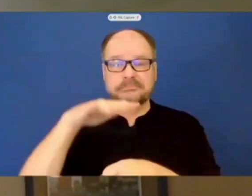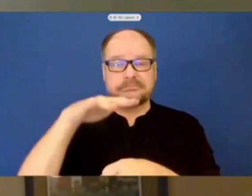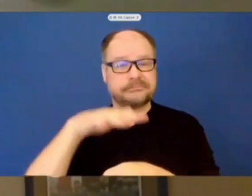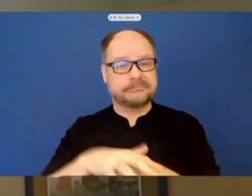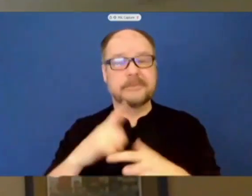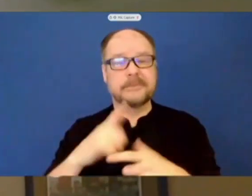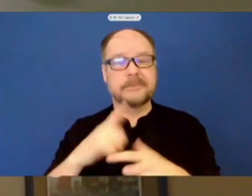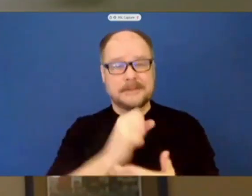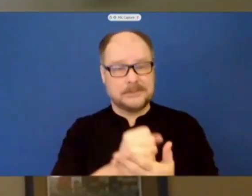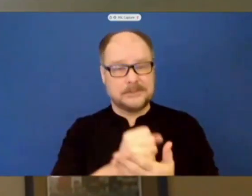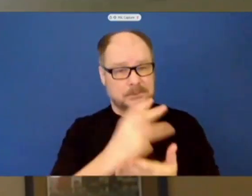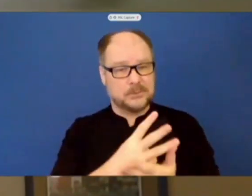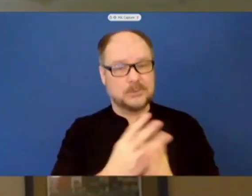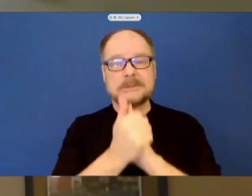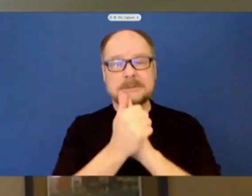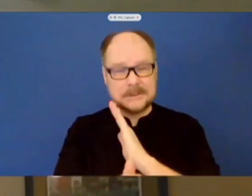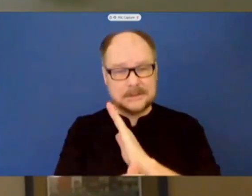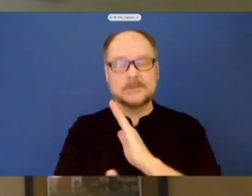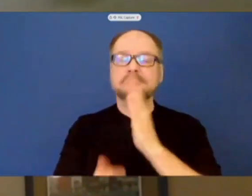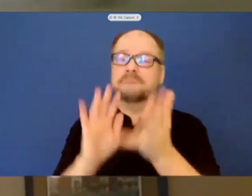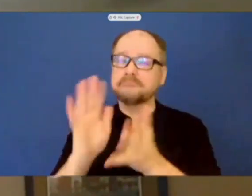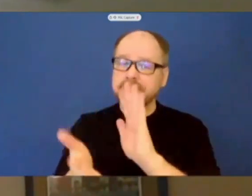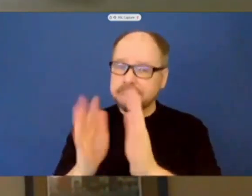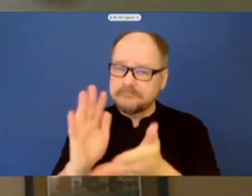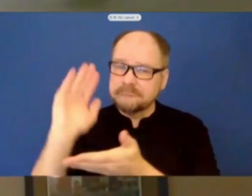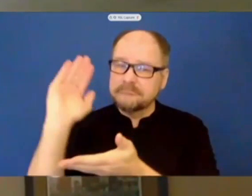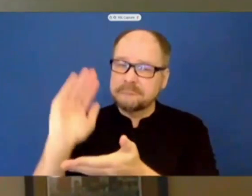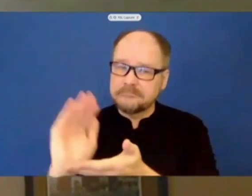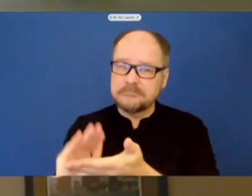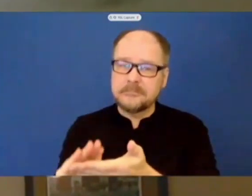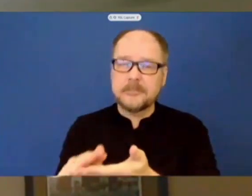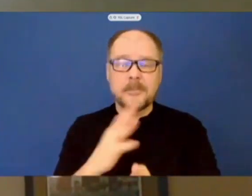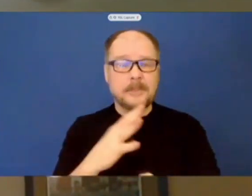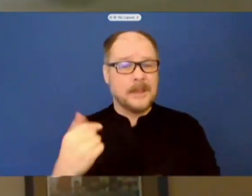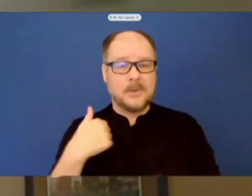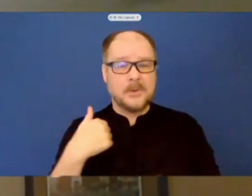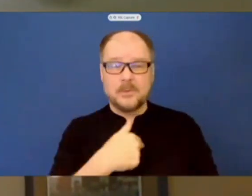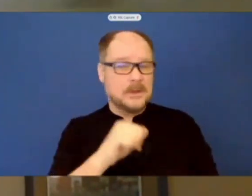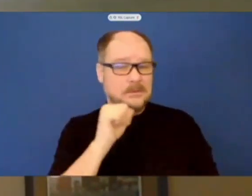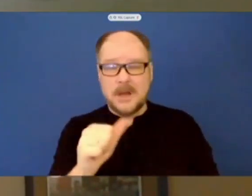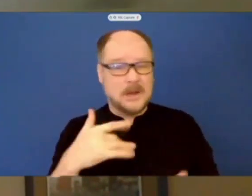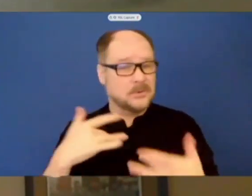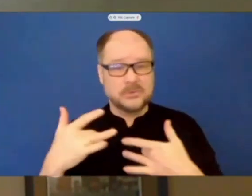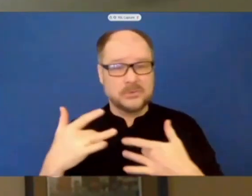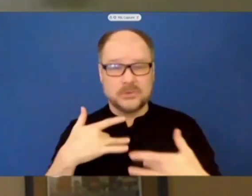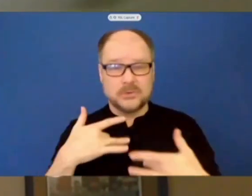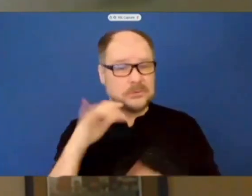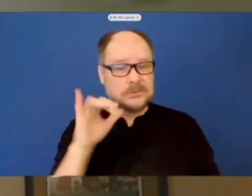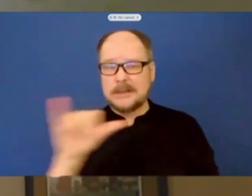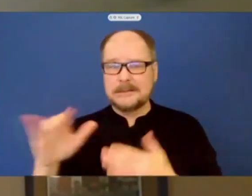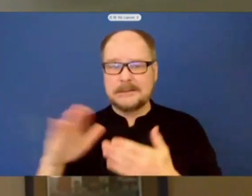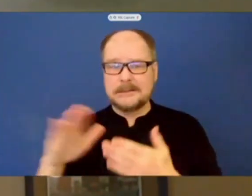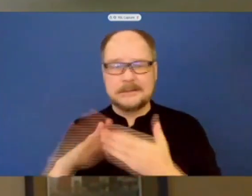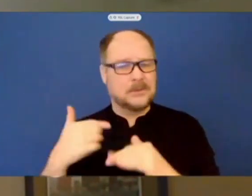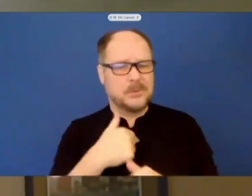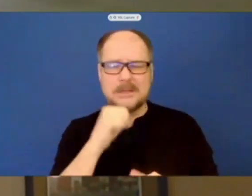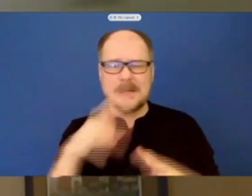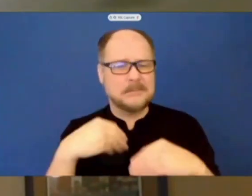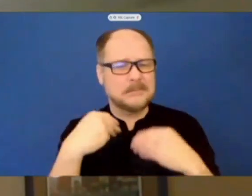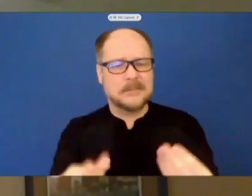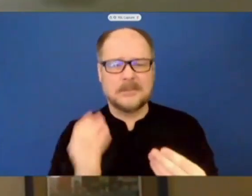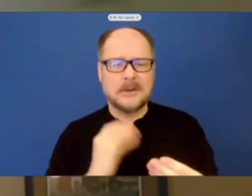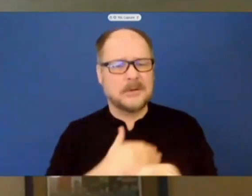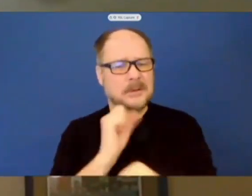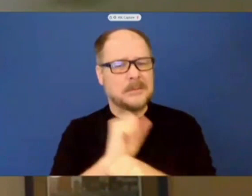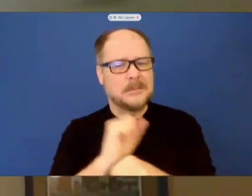issues. We don't share those same concerns. Is evidenced by the fact that we have our employees doing this, and we would never put our employees in danger